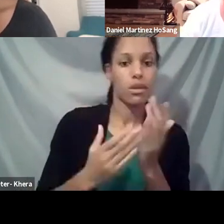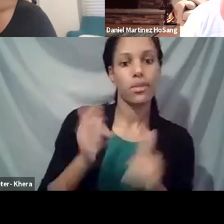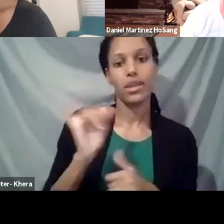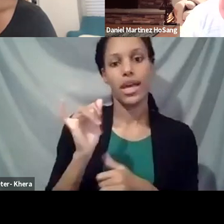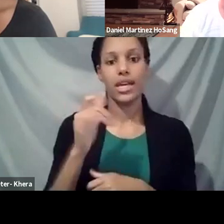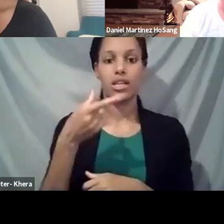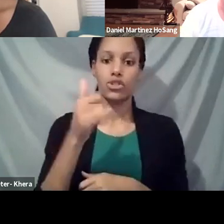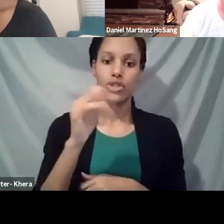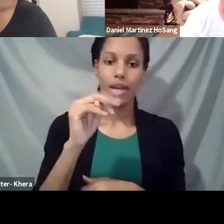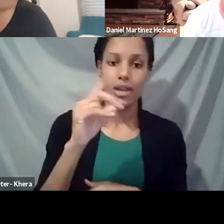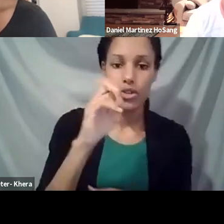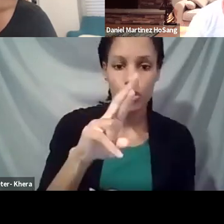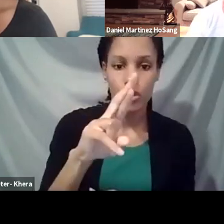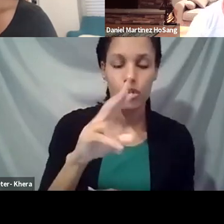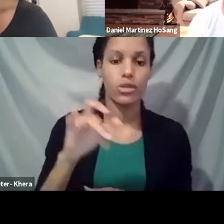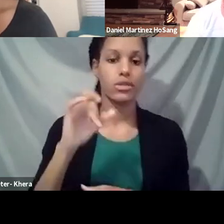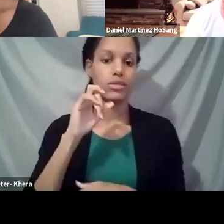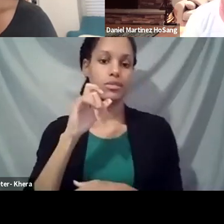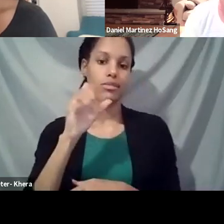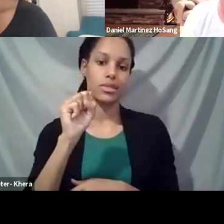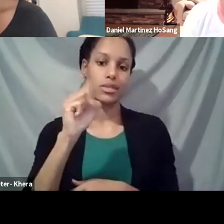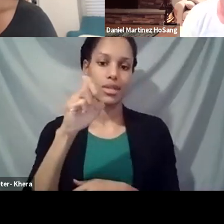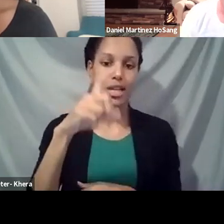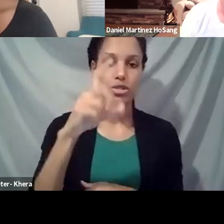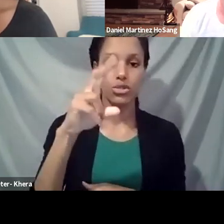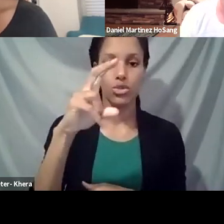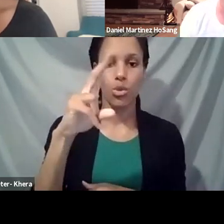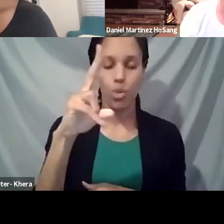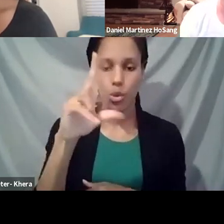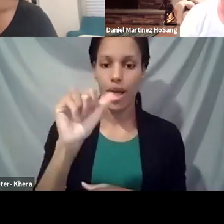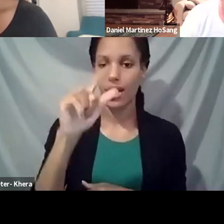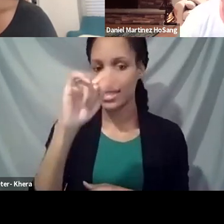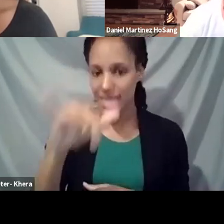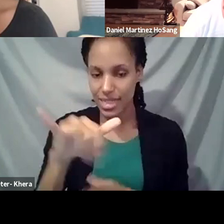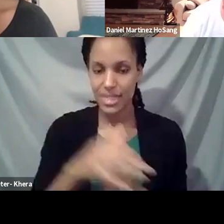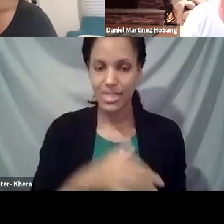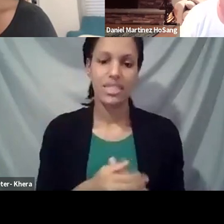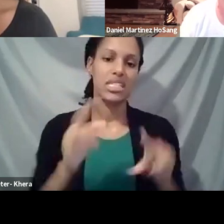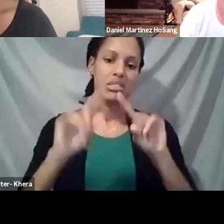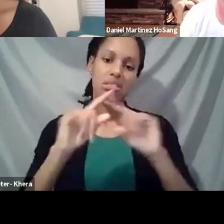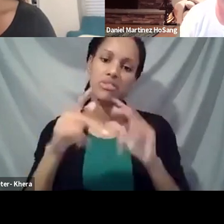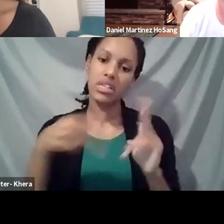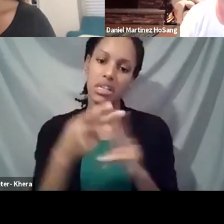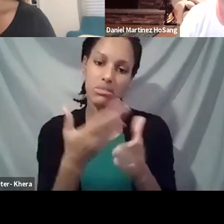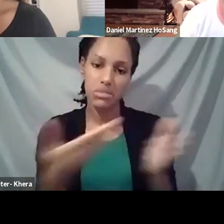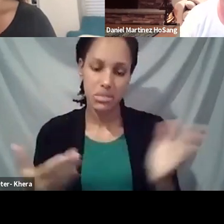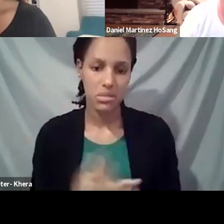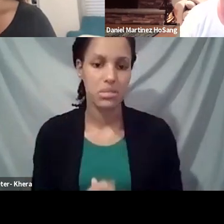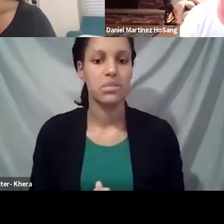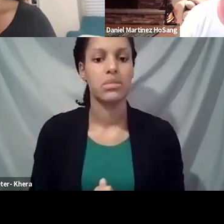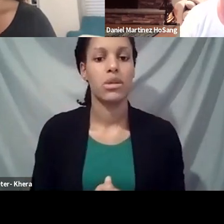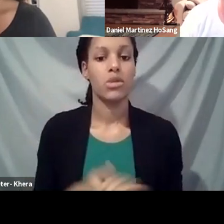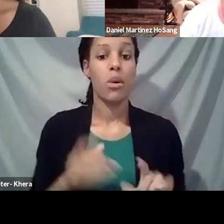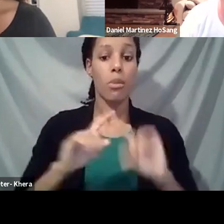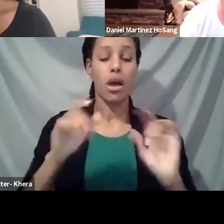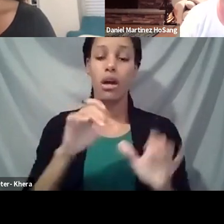religion, language, citizenship, class, etc. But there's differences that lie in other areas as well, the way